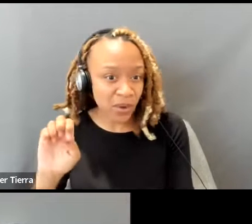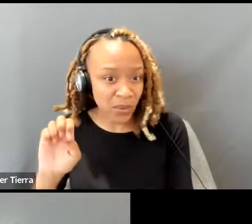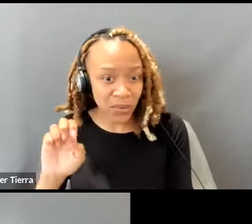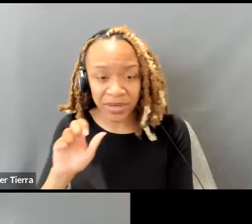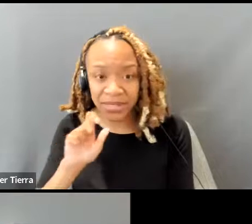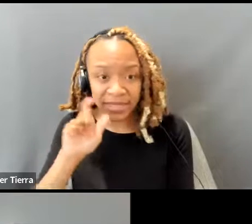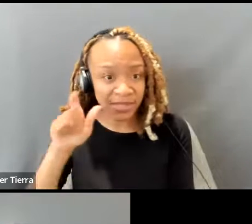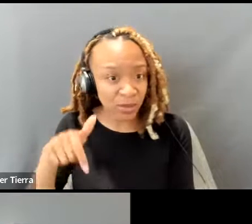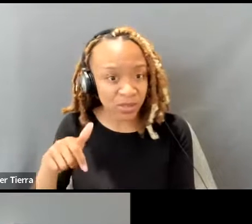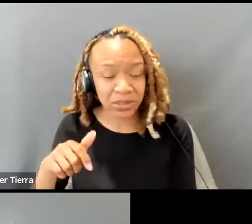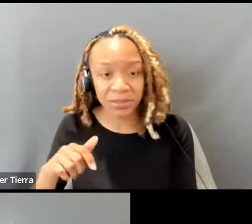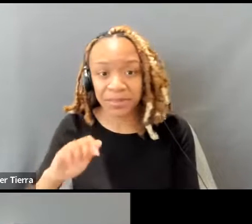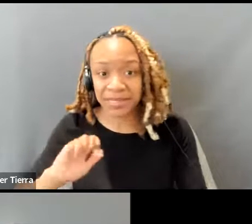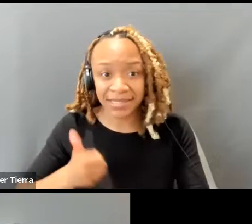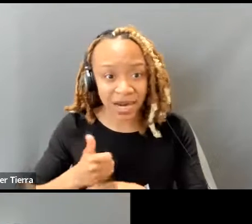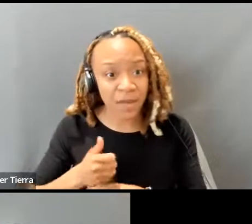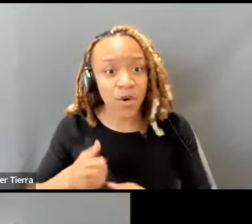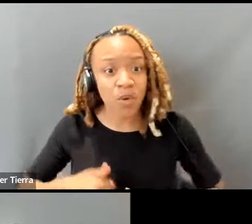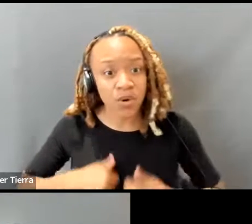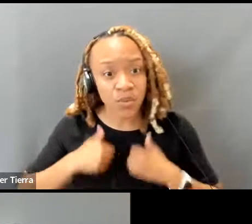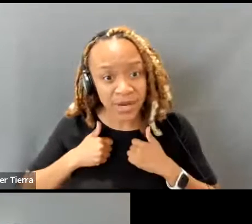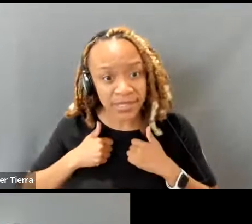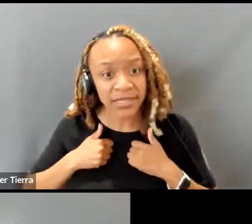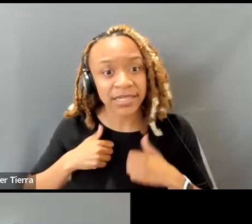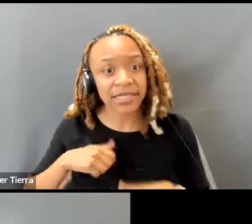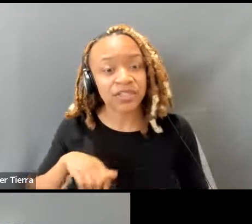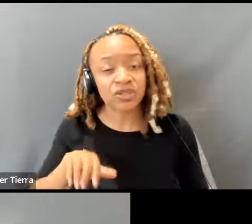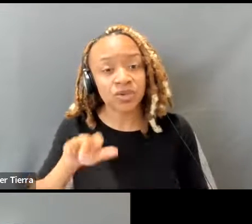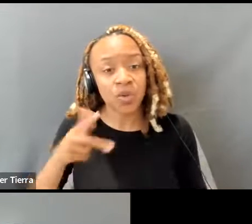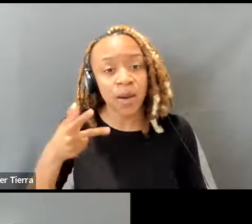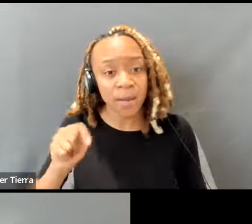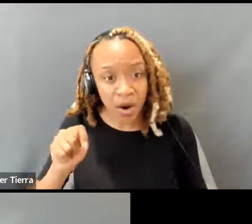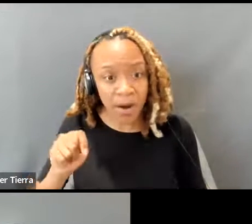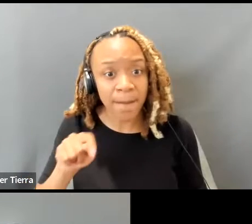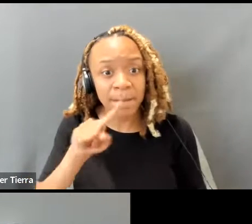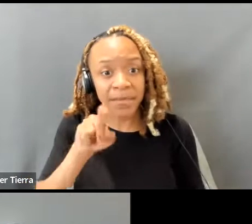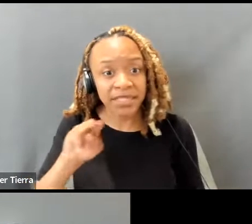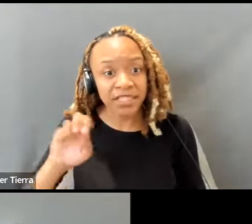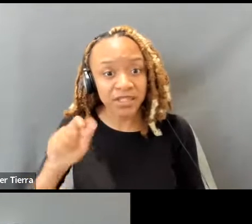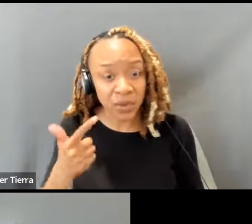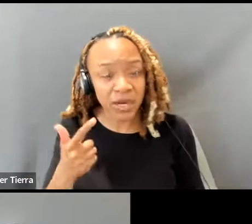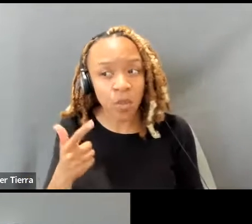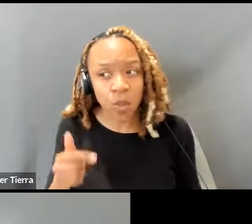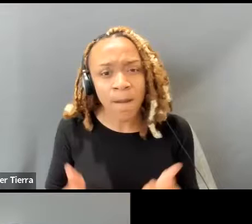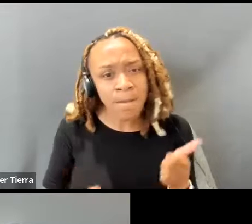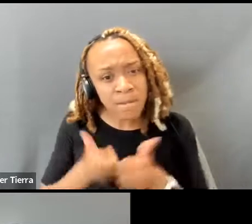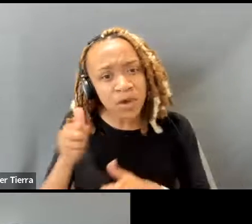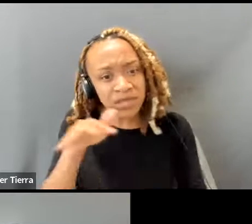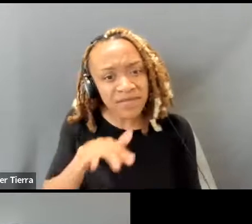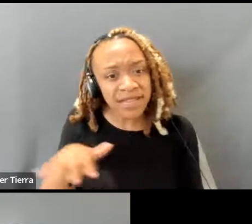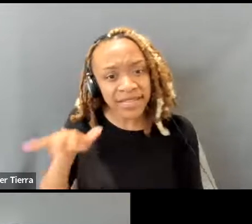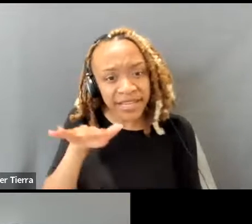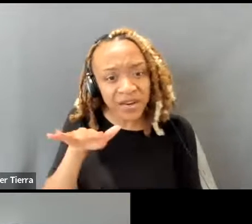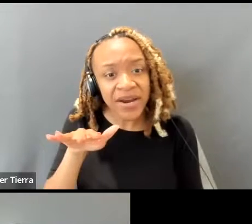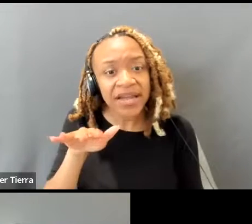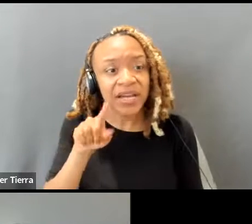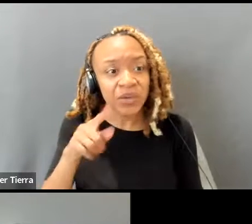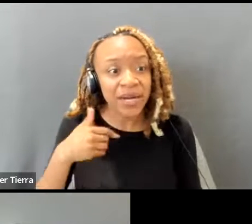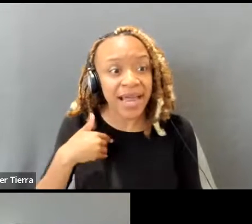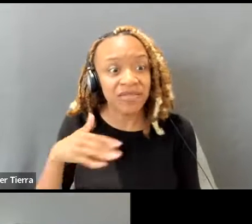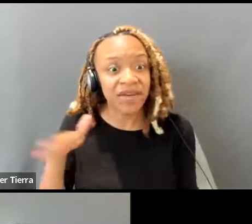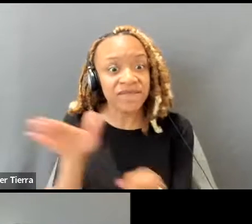a residential apartment zoning where you can have the vast majority of the entire